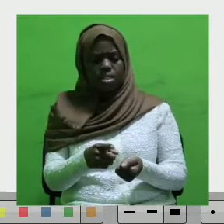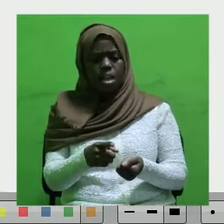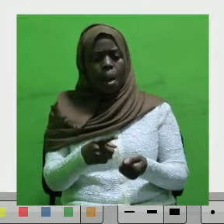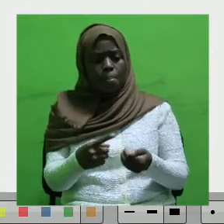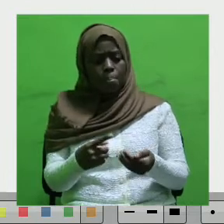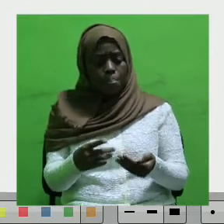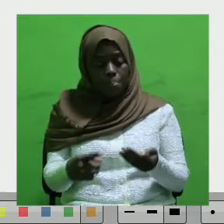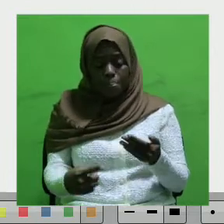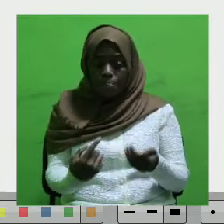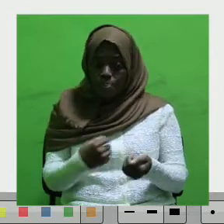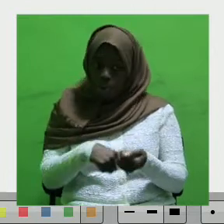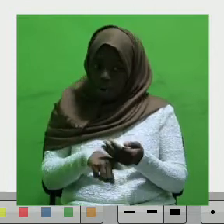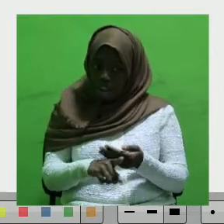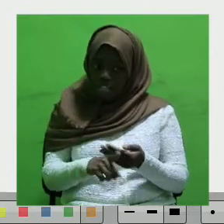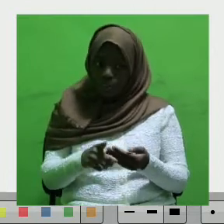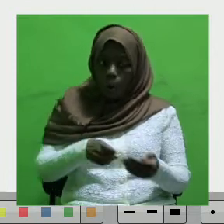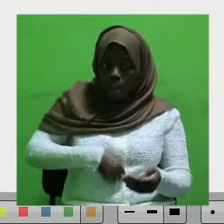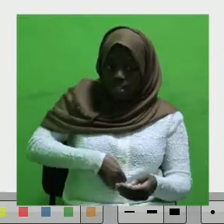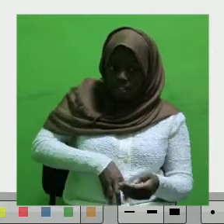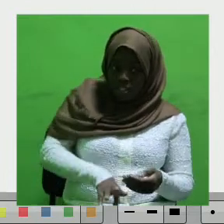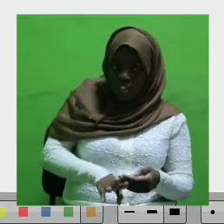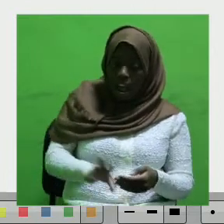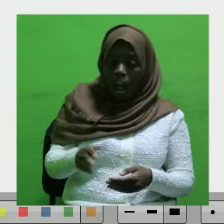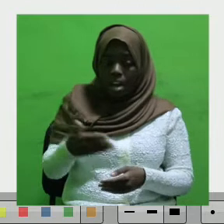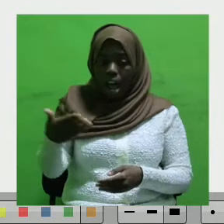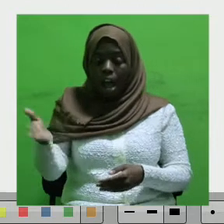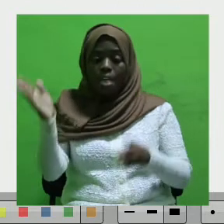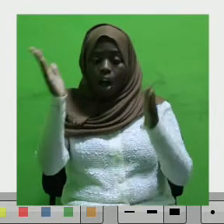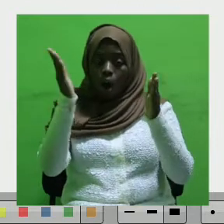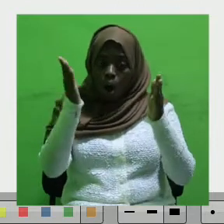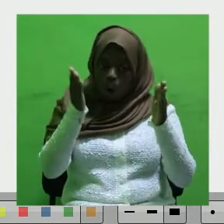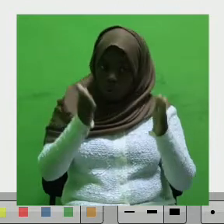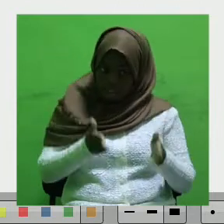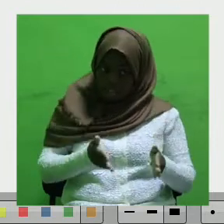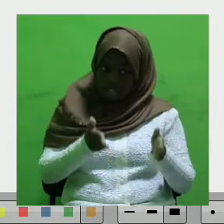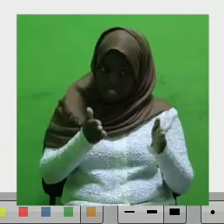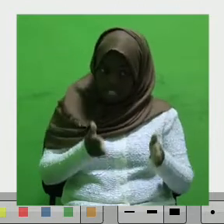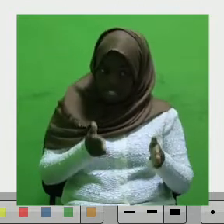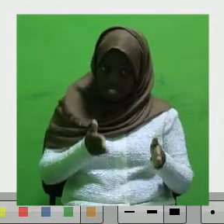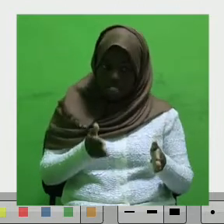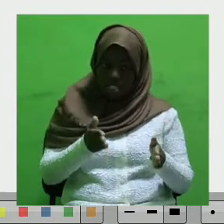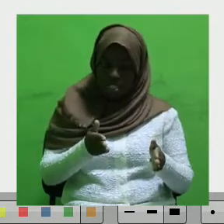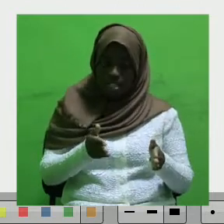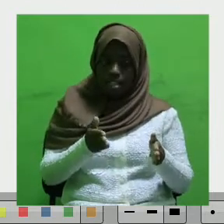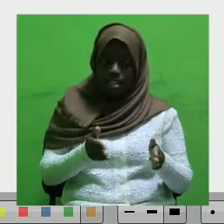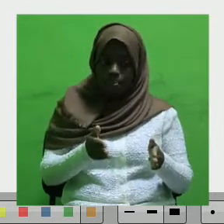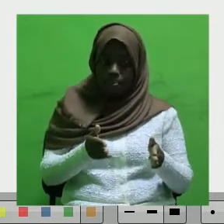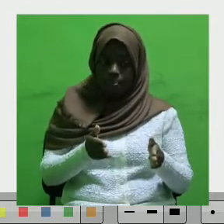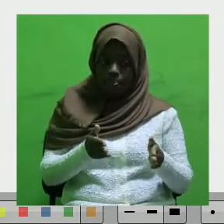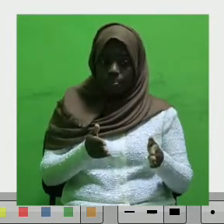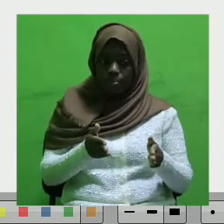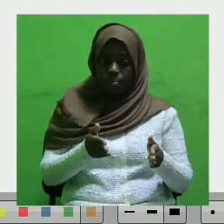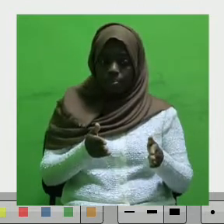excretion, are very useful to other organisms, even though they are harmful to plants, but they are